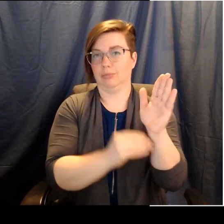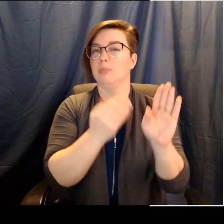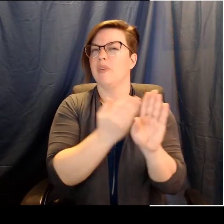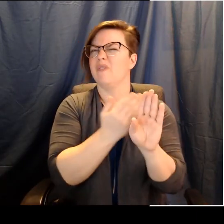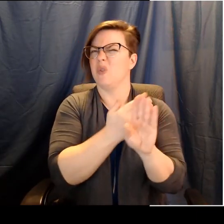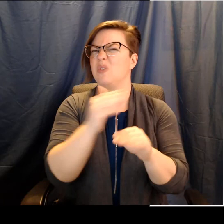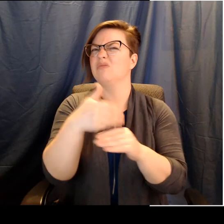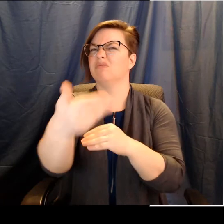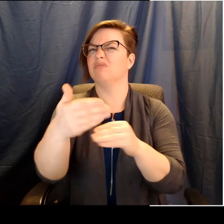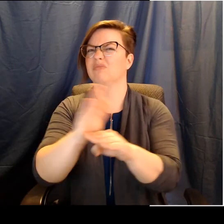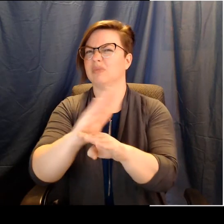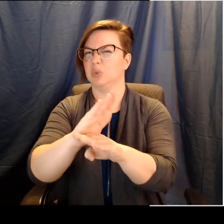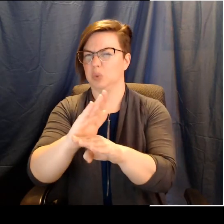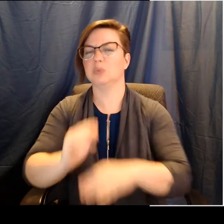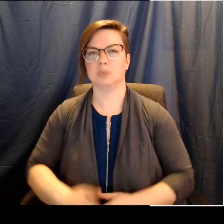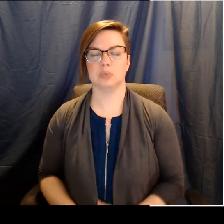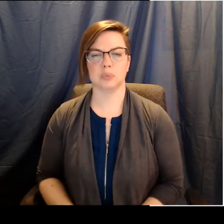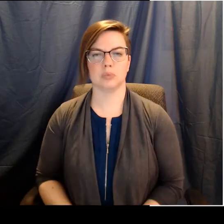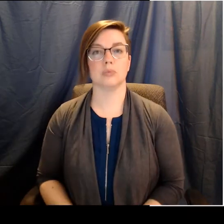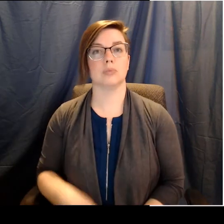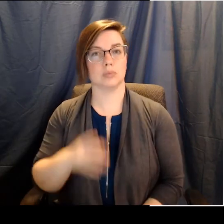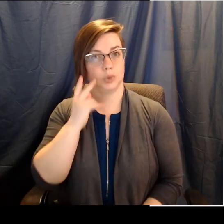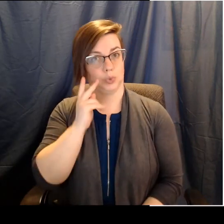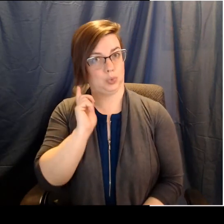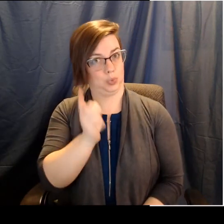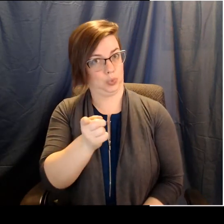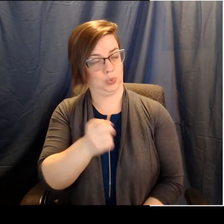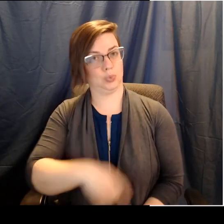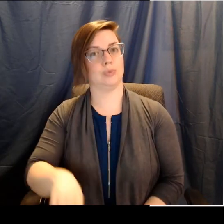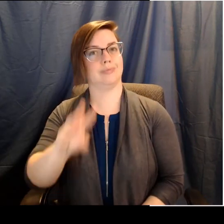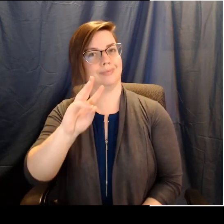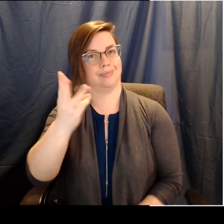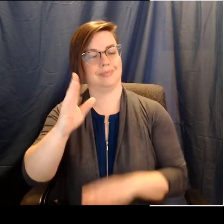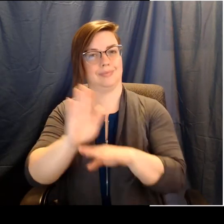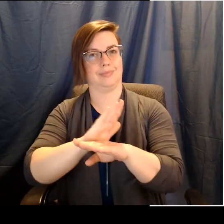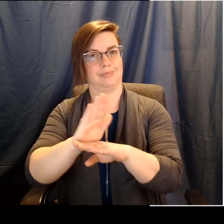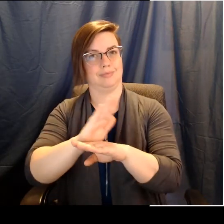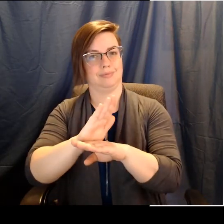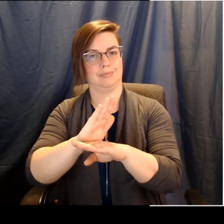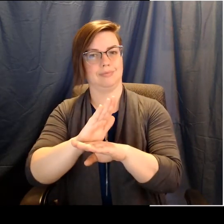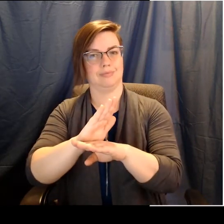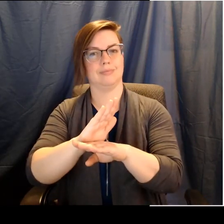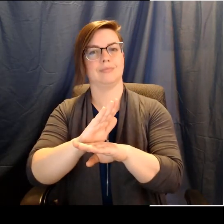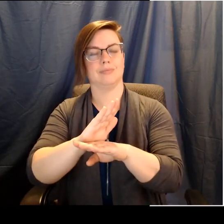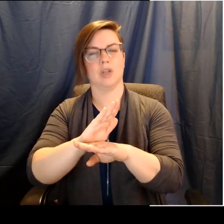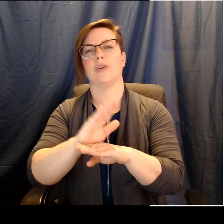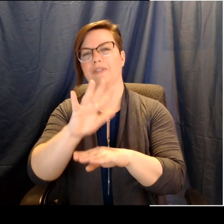I'll see you next time for our final video of the Ergo at Home video series.